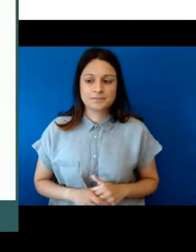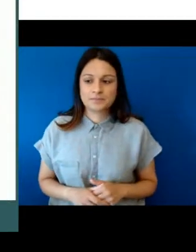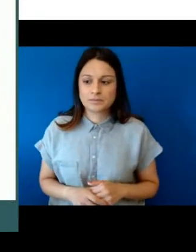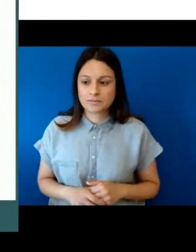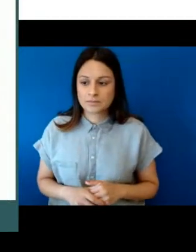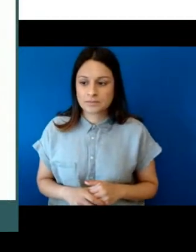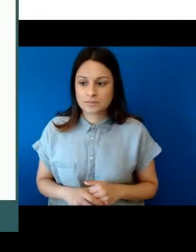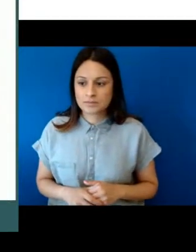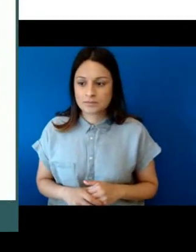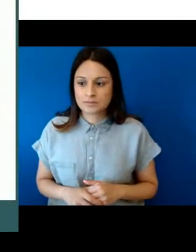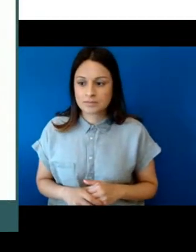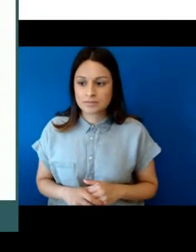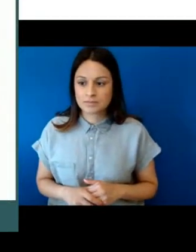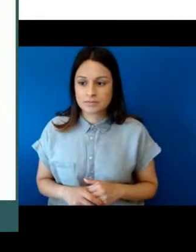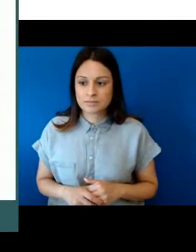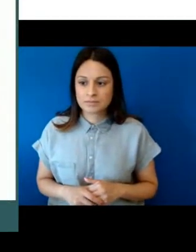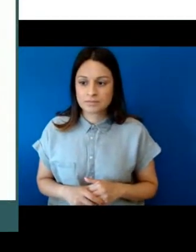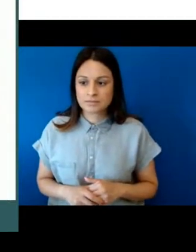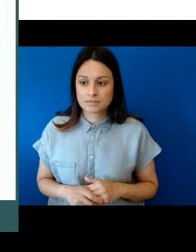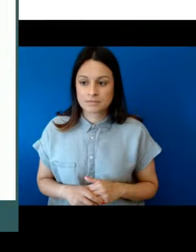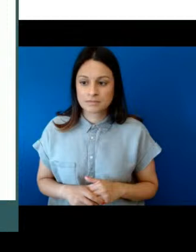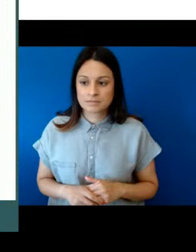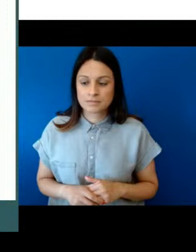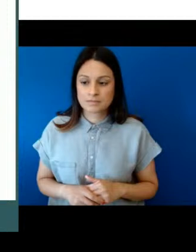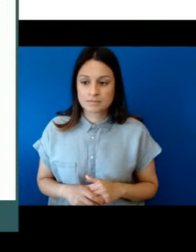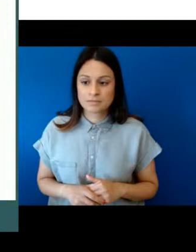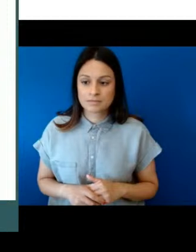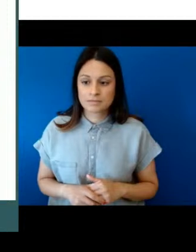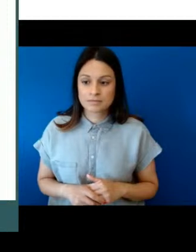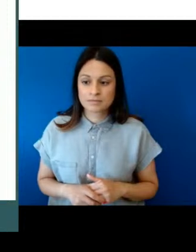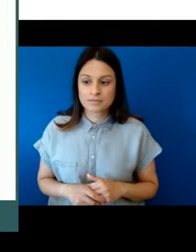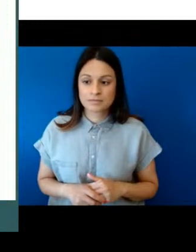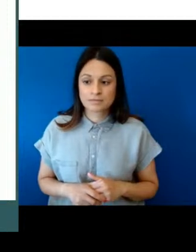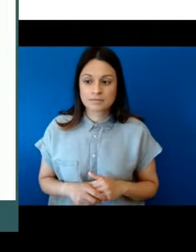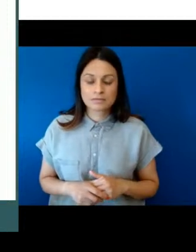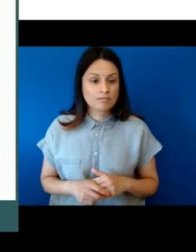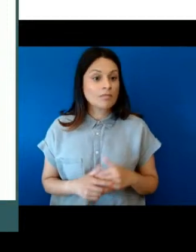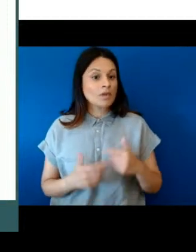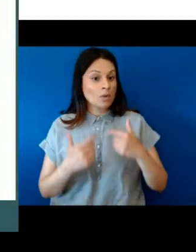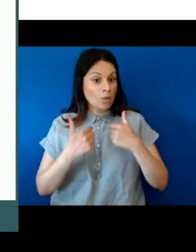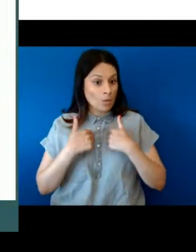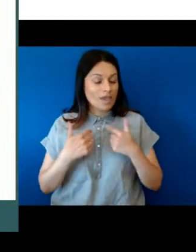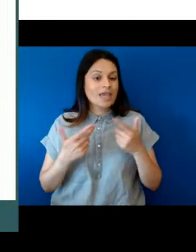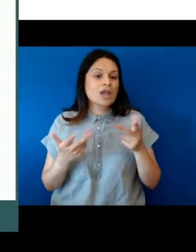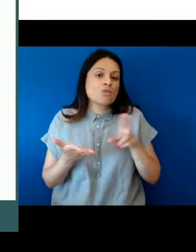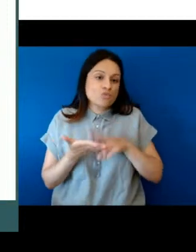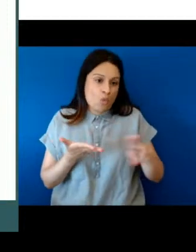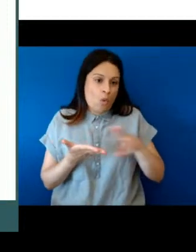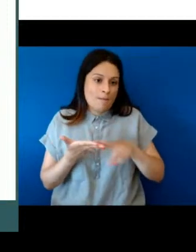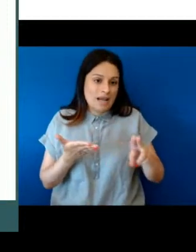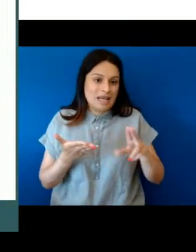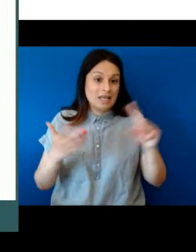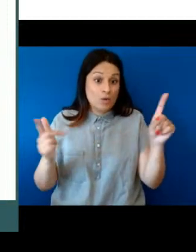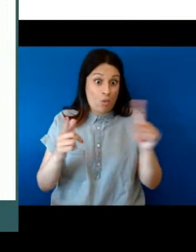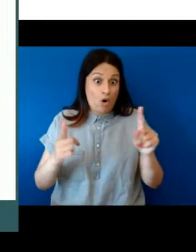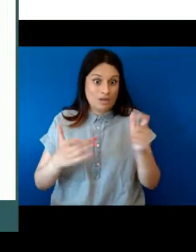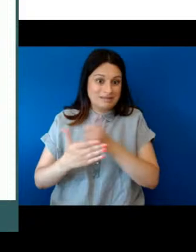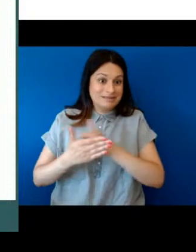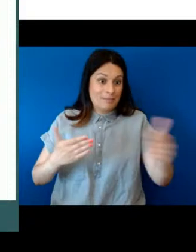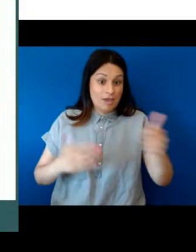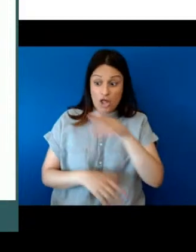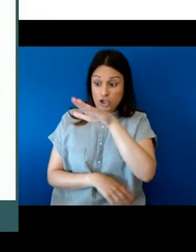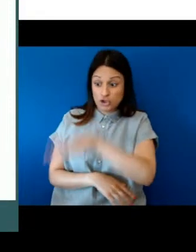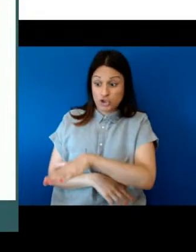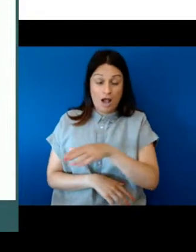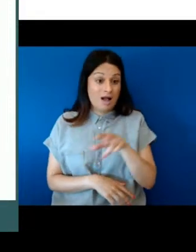So signs and symptoms of cat allergy. Here you can see a very typical picture of a child who truly,